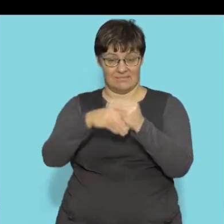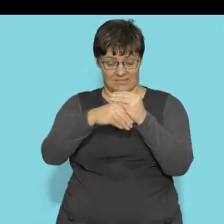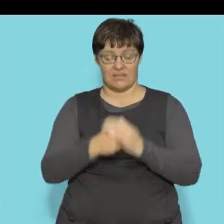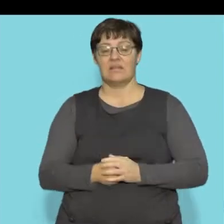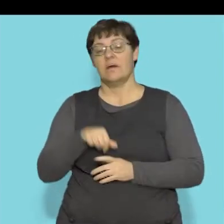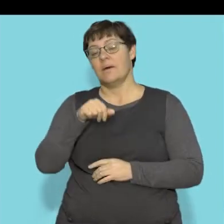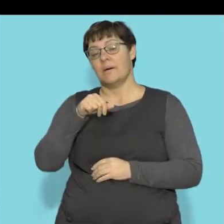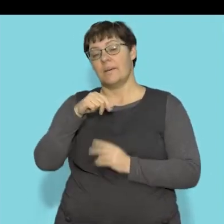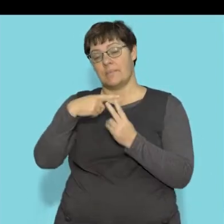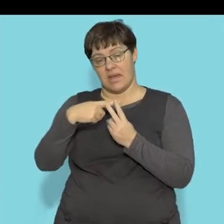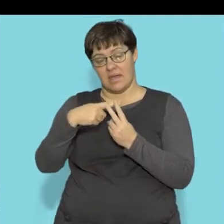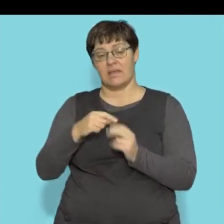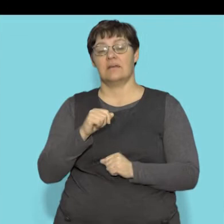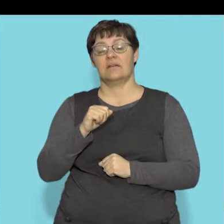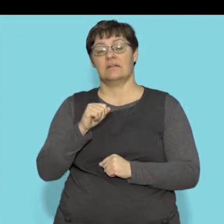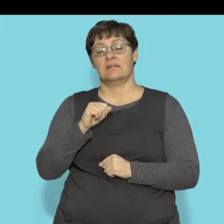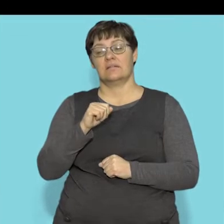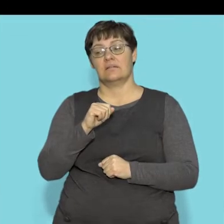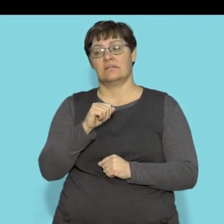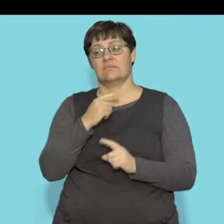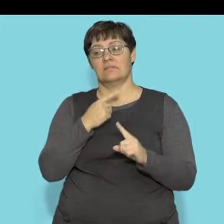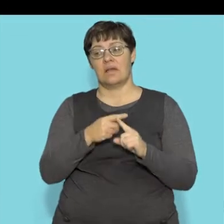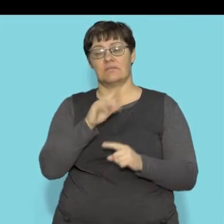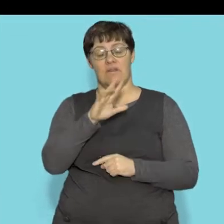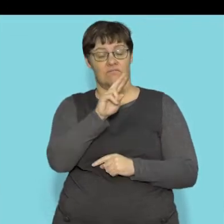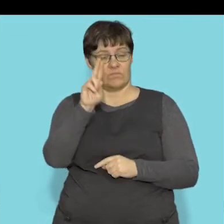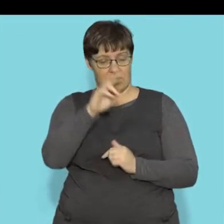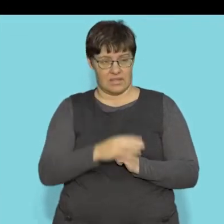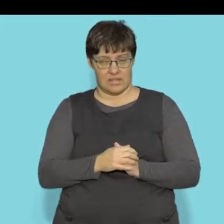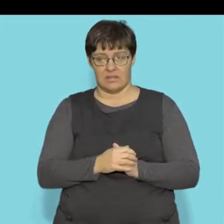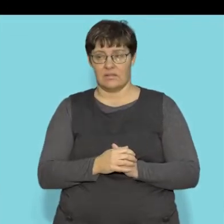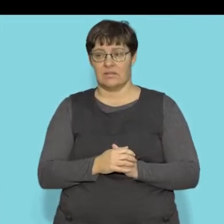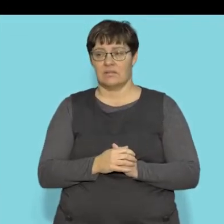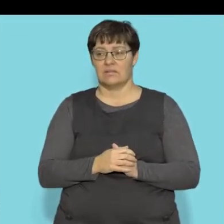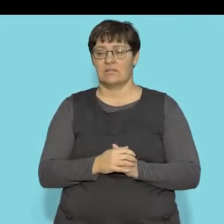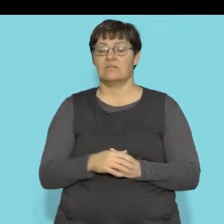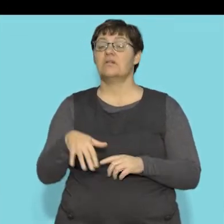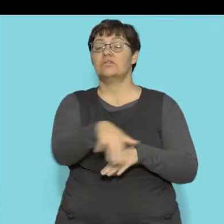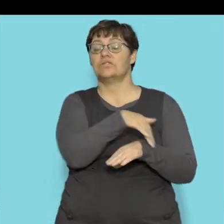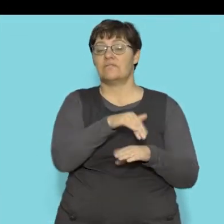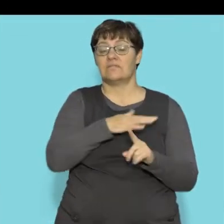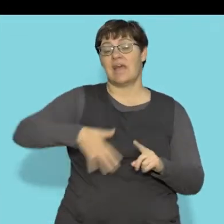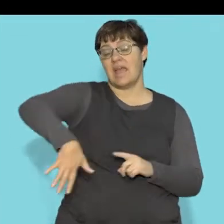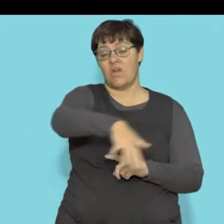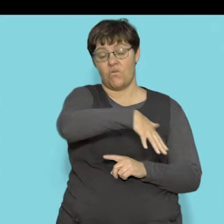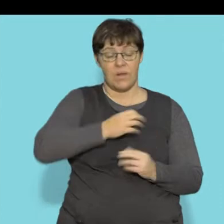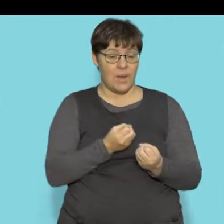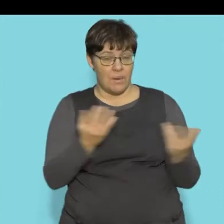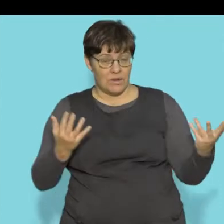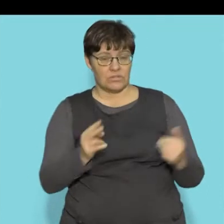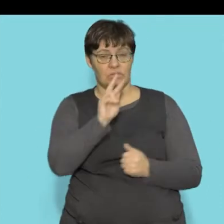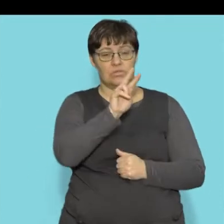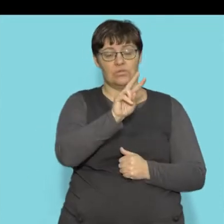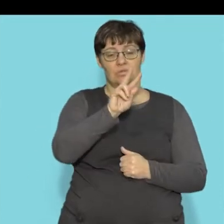plus pi times 5 squared, which I know is 25. So the surface area is going